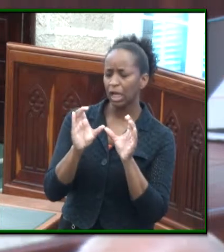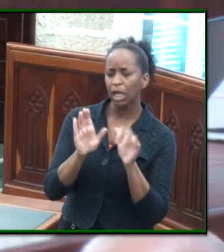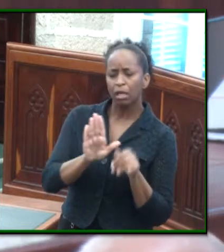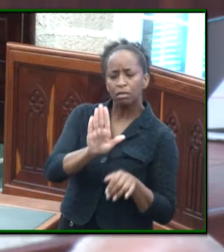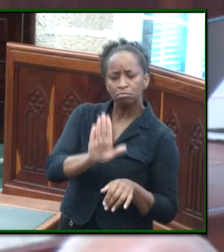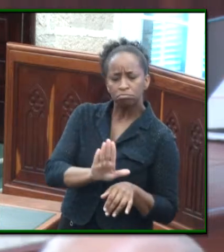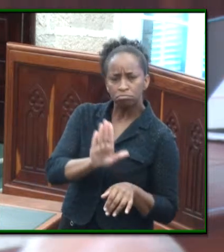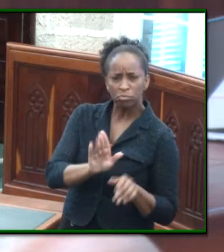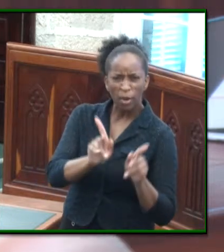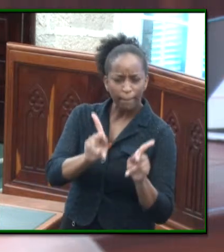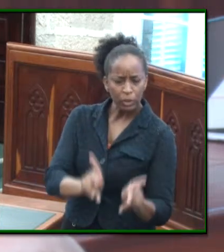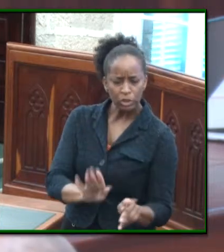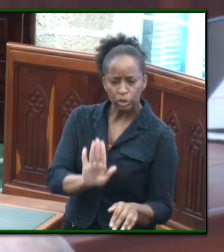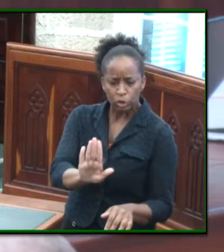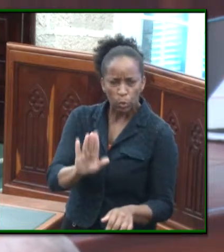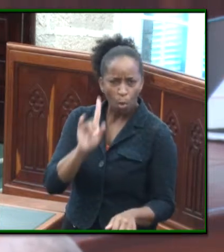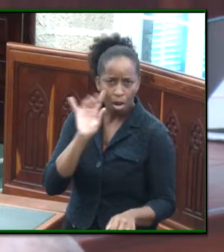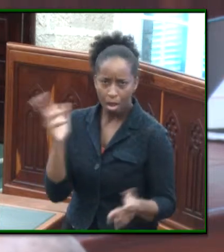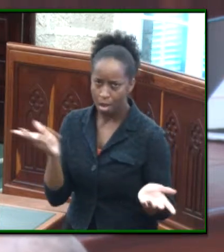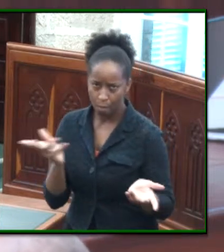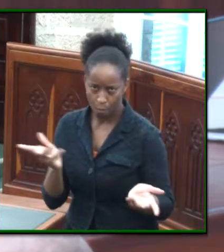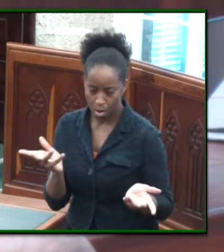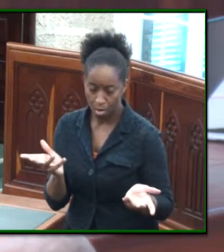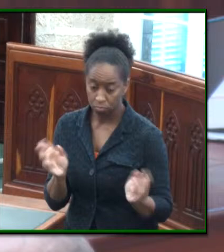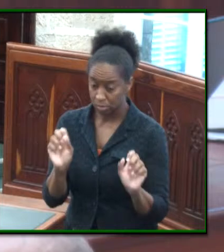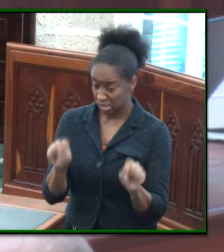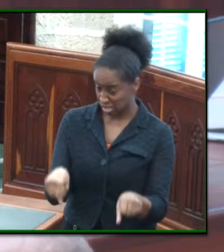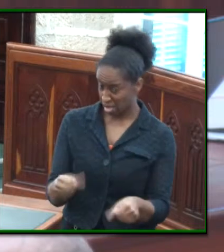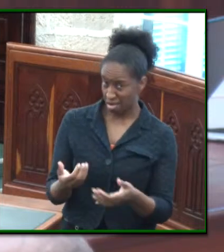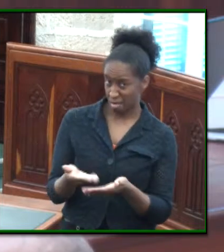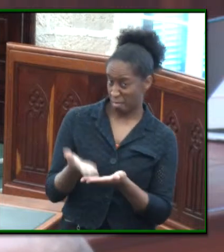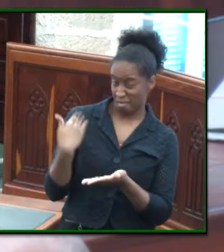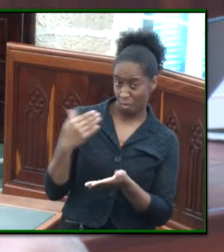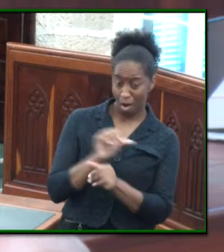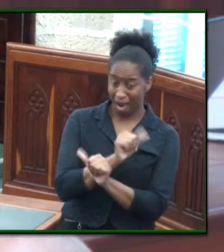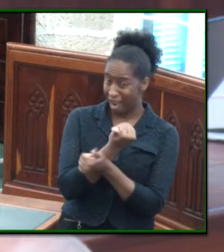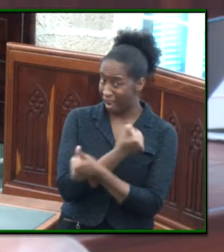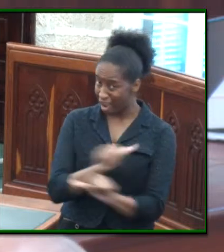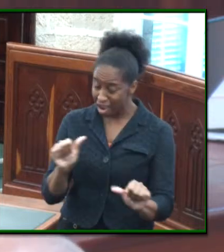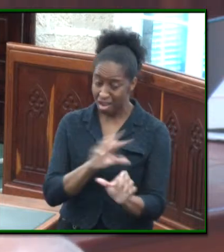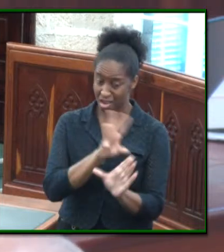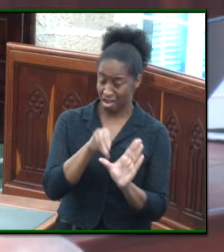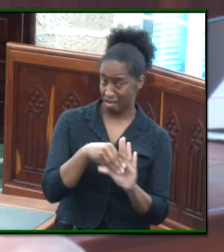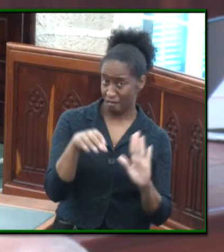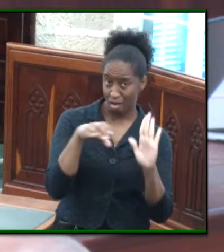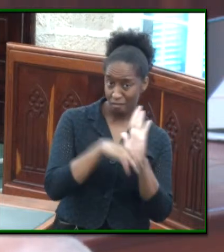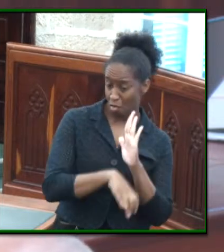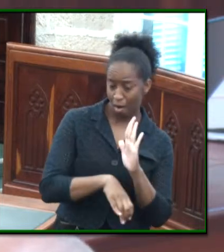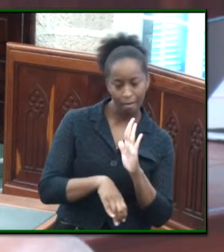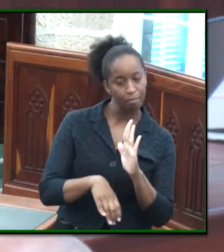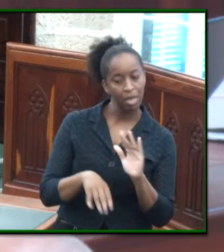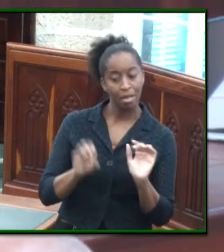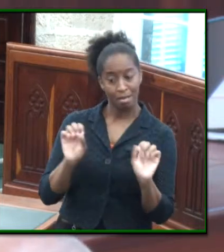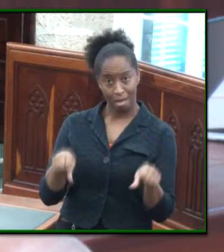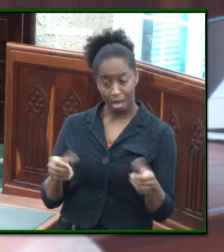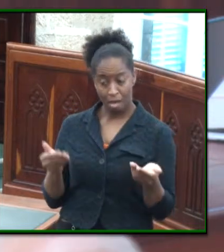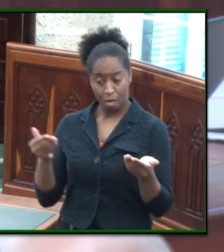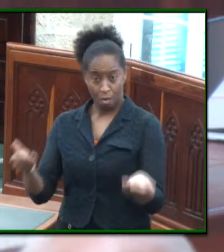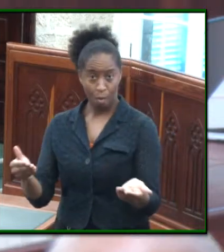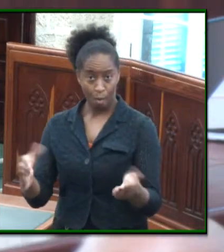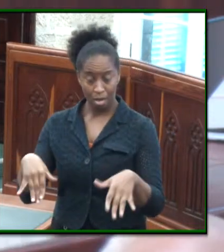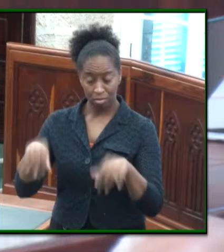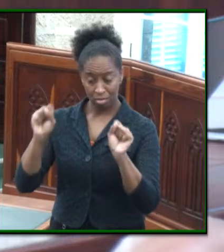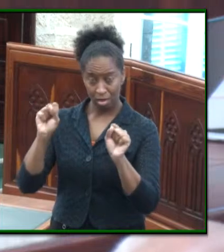you can give this Parliament and obviously the public of Barbados an insight into